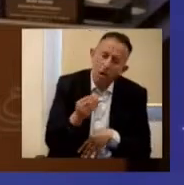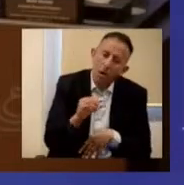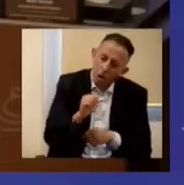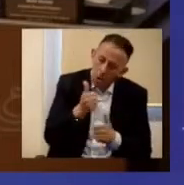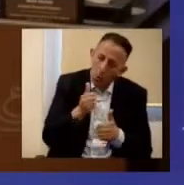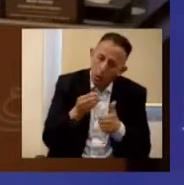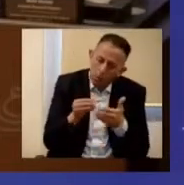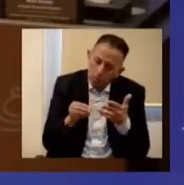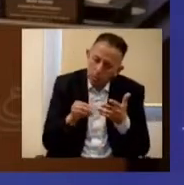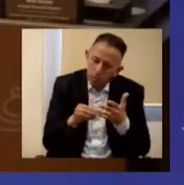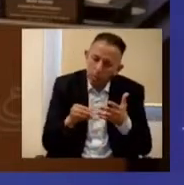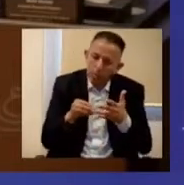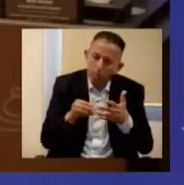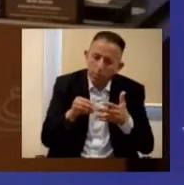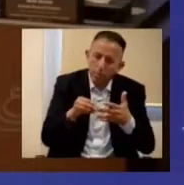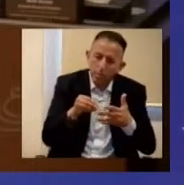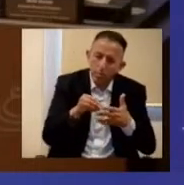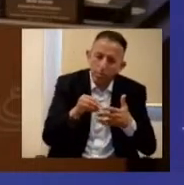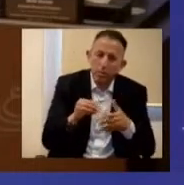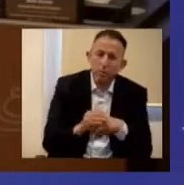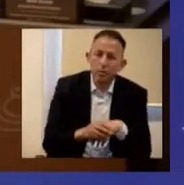Excellent. Thank you very much.